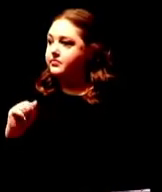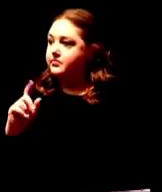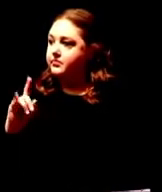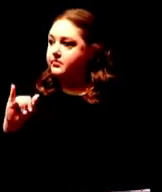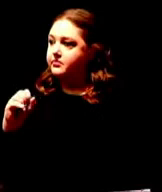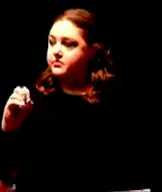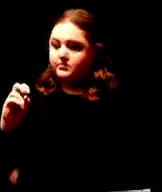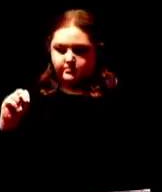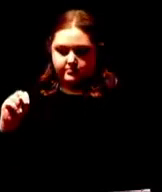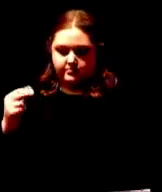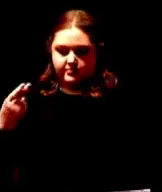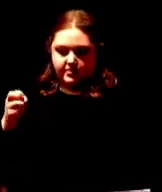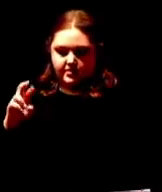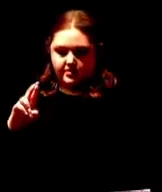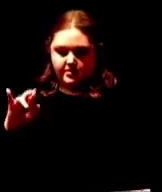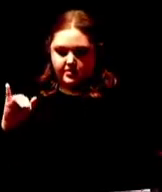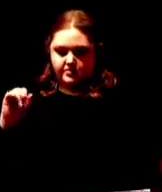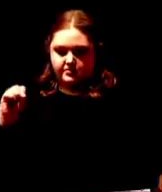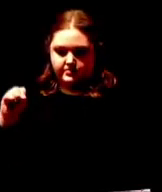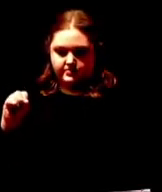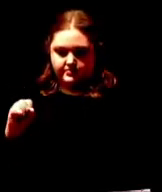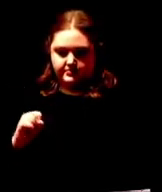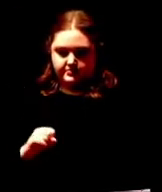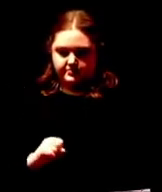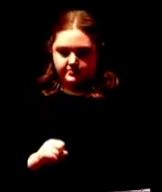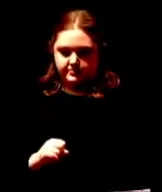Madison Harris.